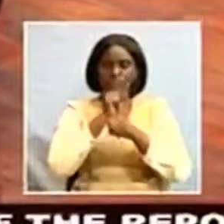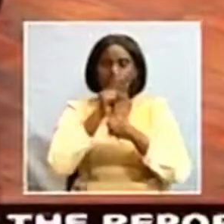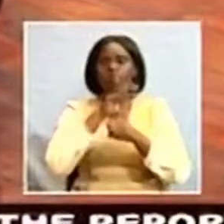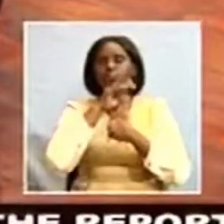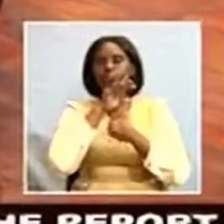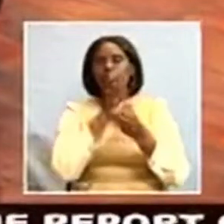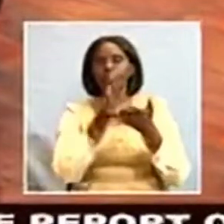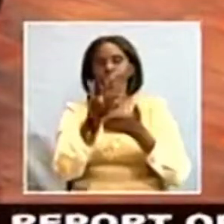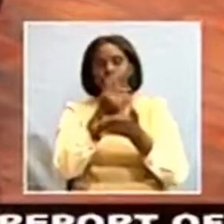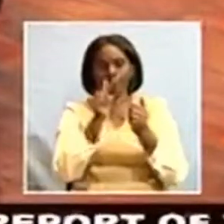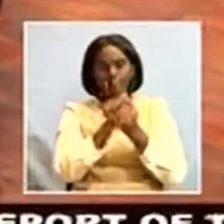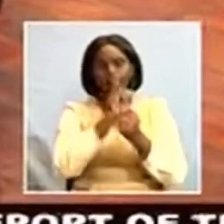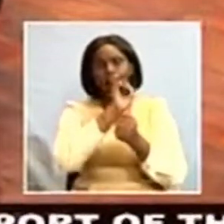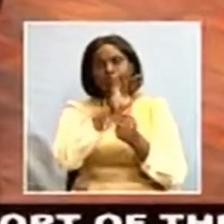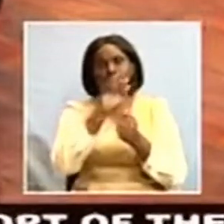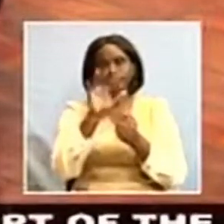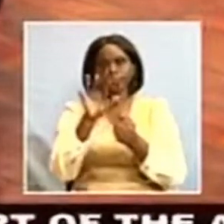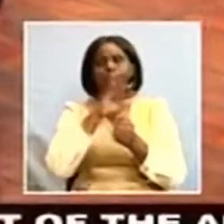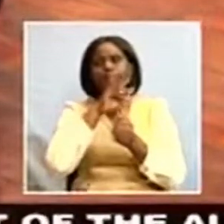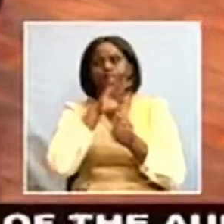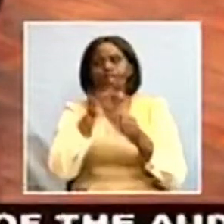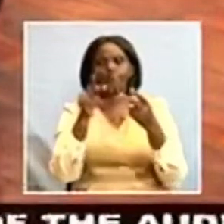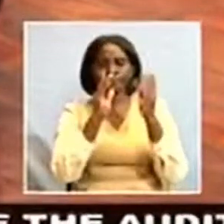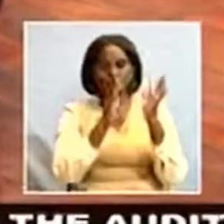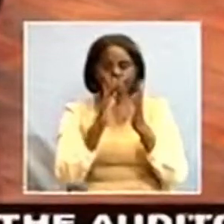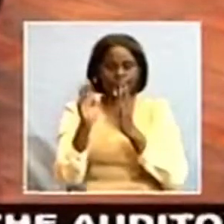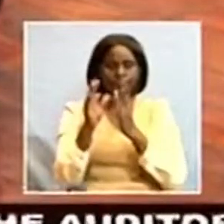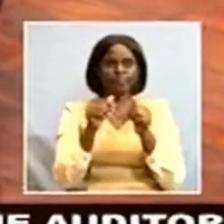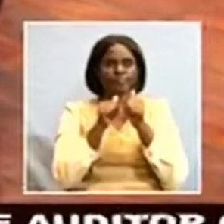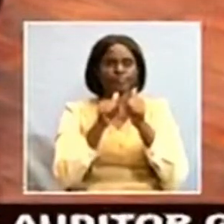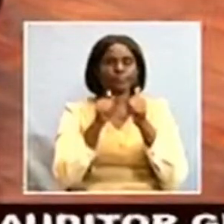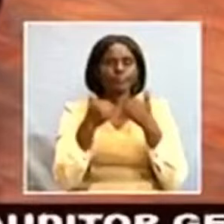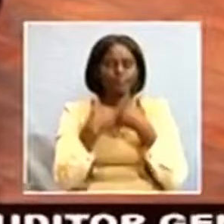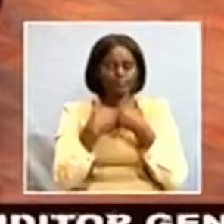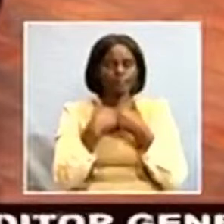waste collection and dump site management plan are followed.